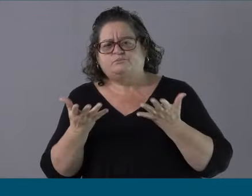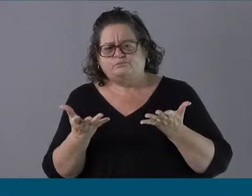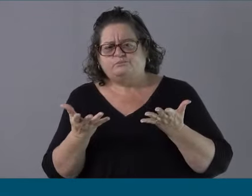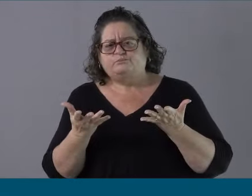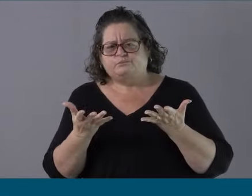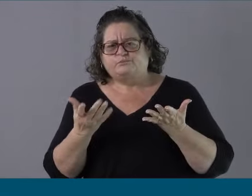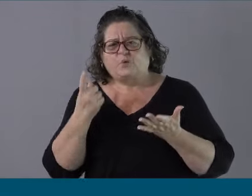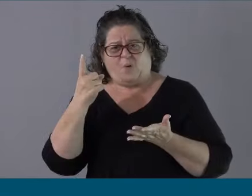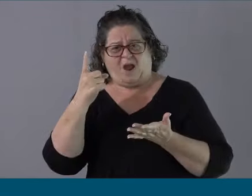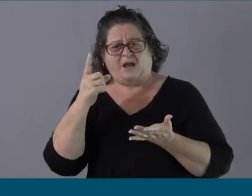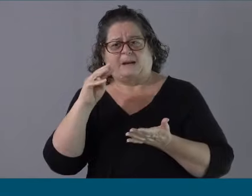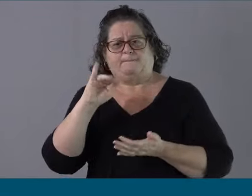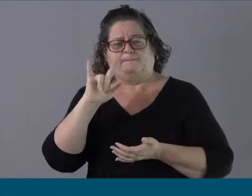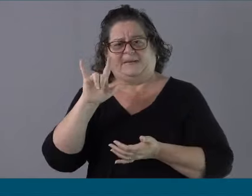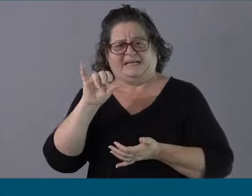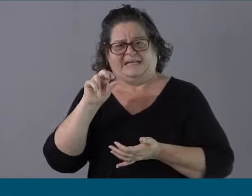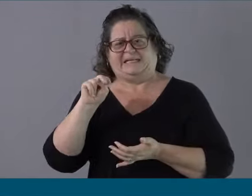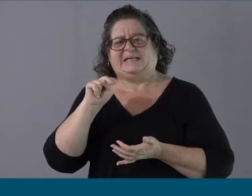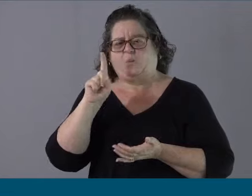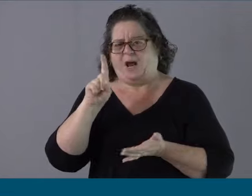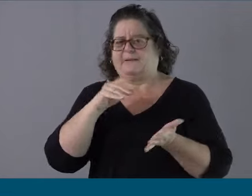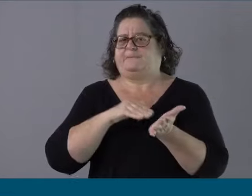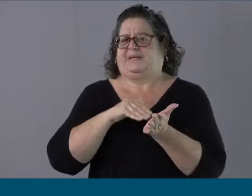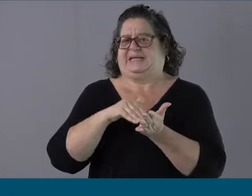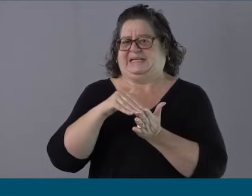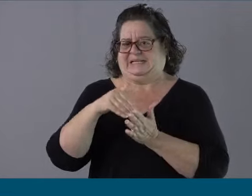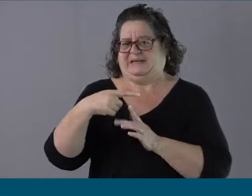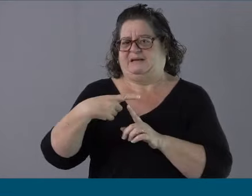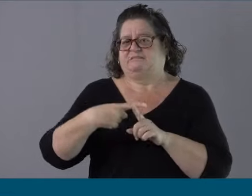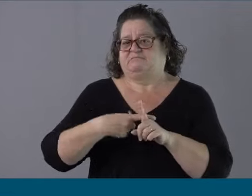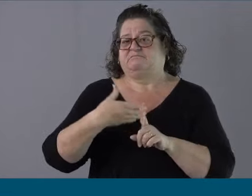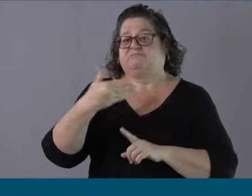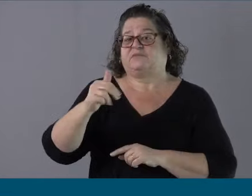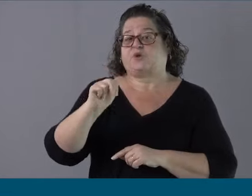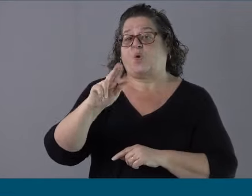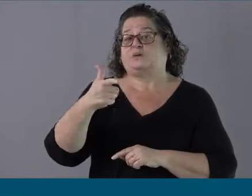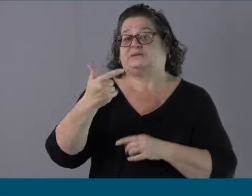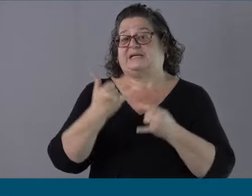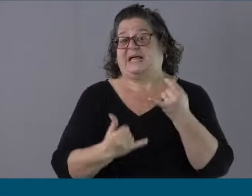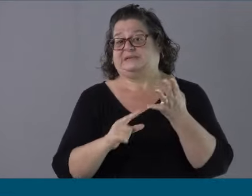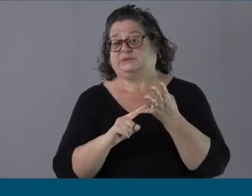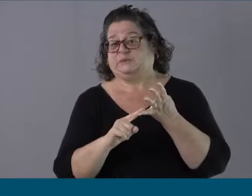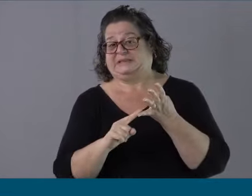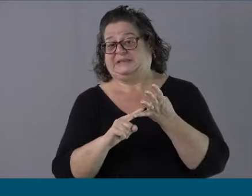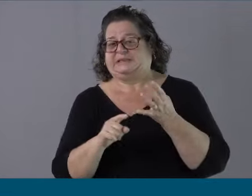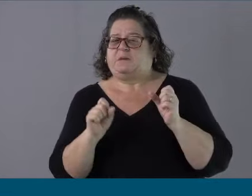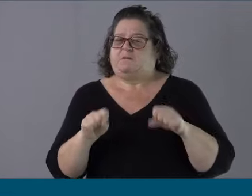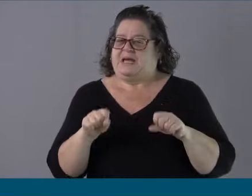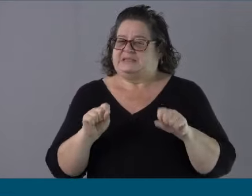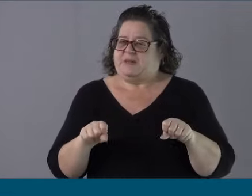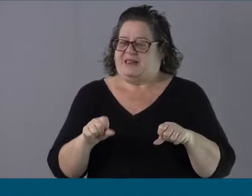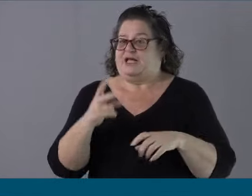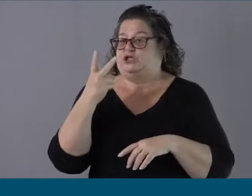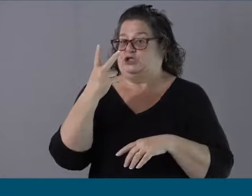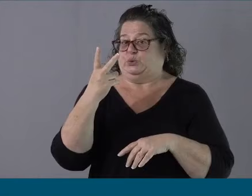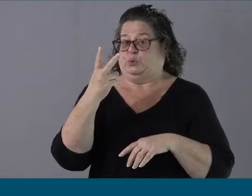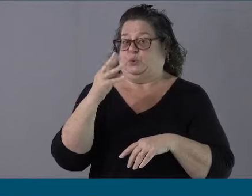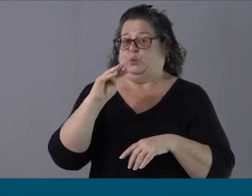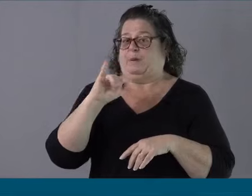million tests a month. By the end of August, nearly 2 million tests a month. This gives